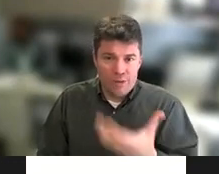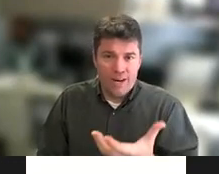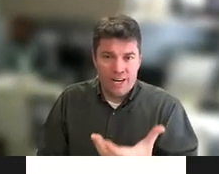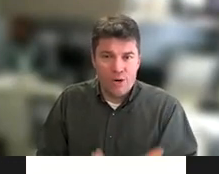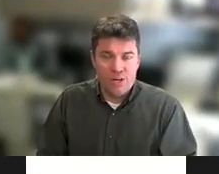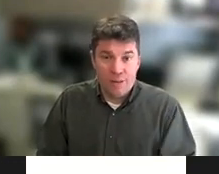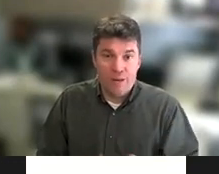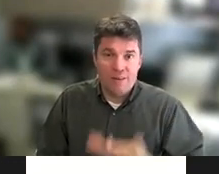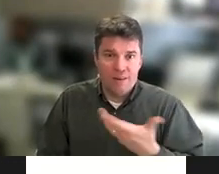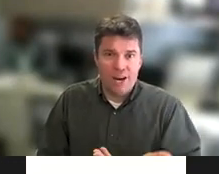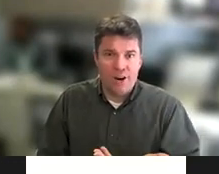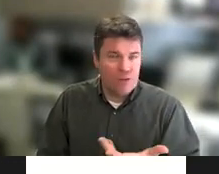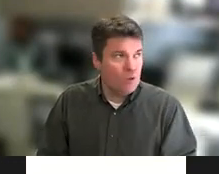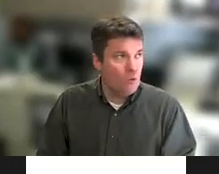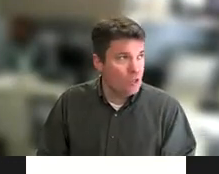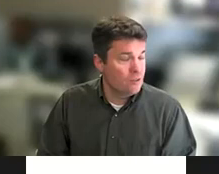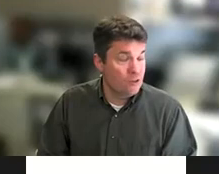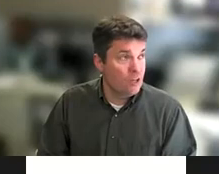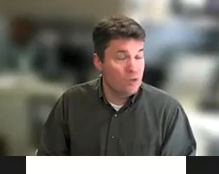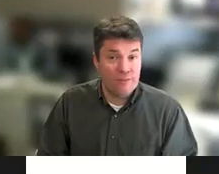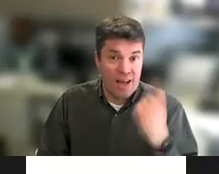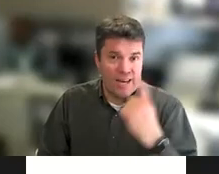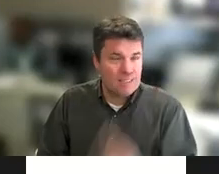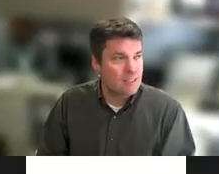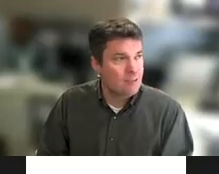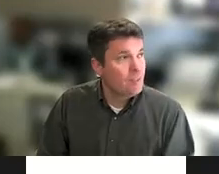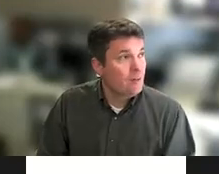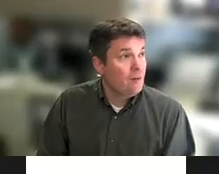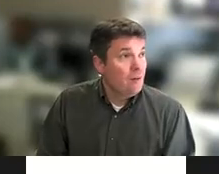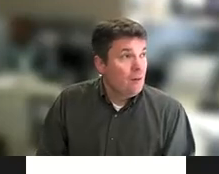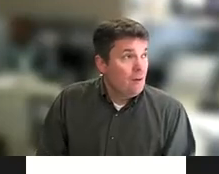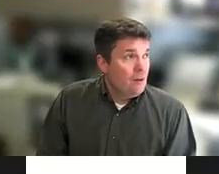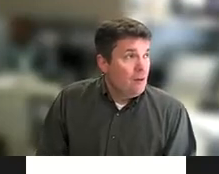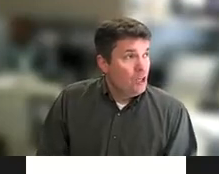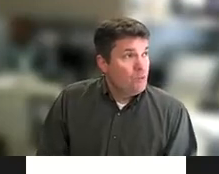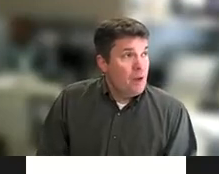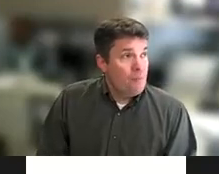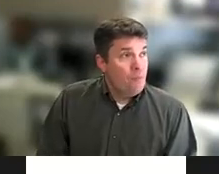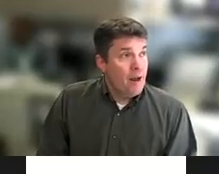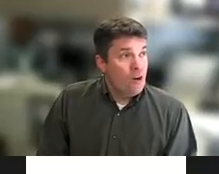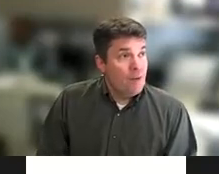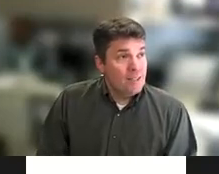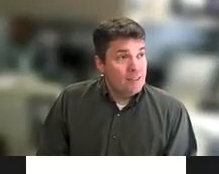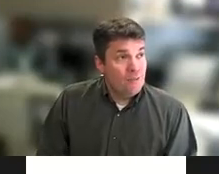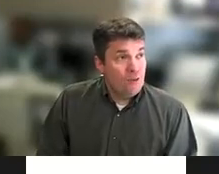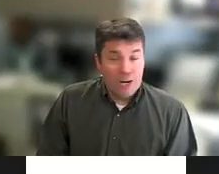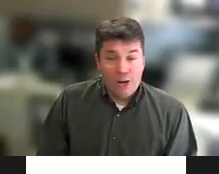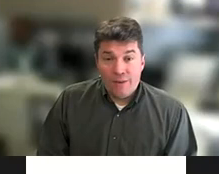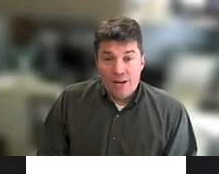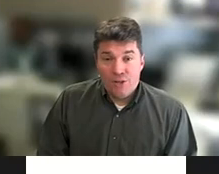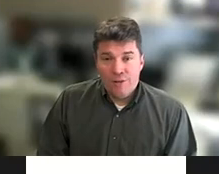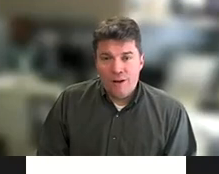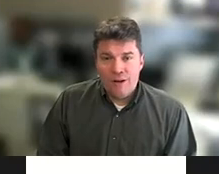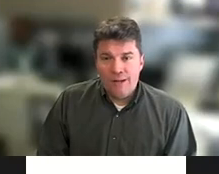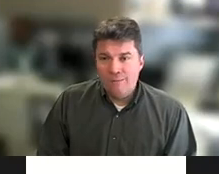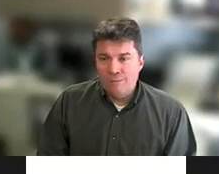impact of what the words are being expressed can be carried through the use of the eyes. Use paper and pen or